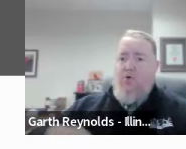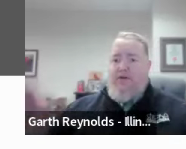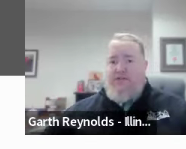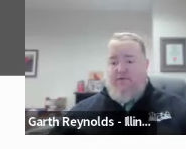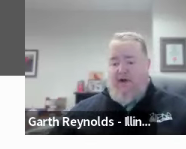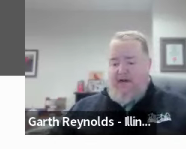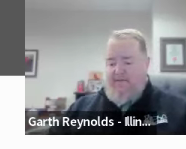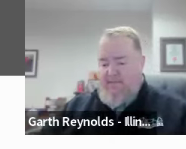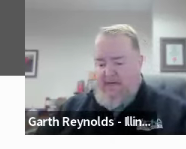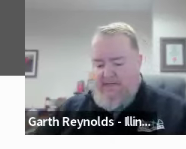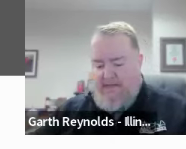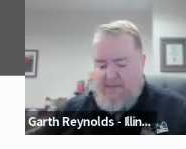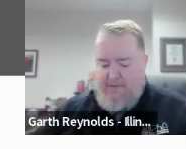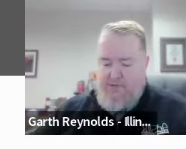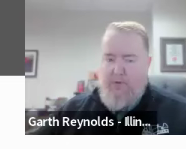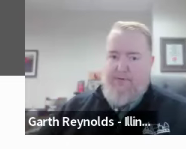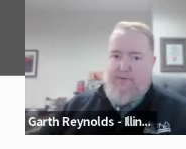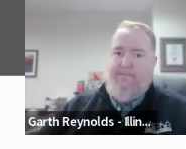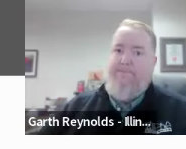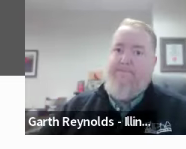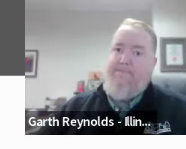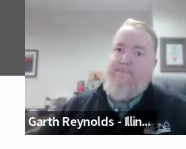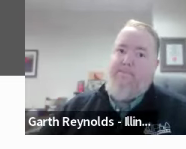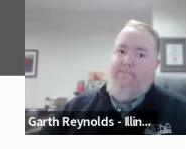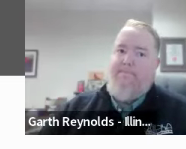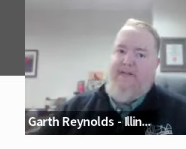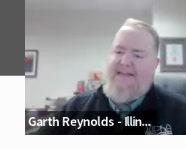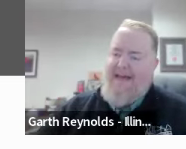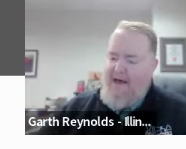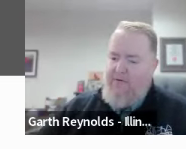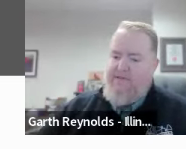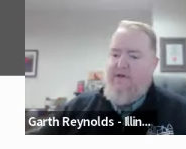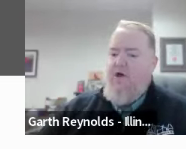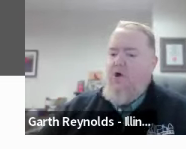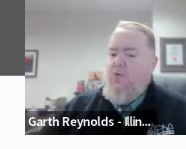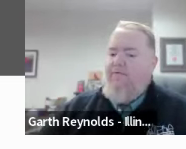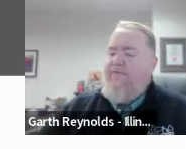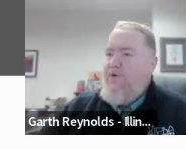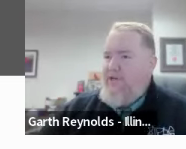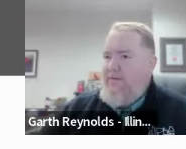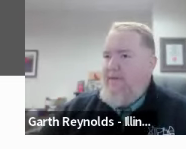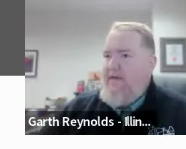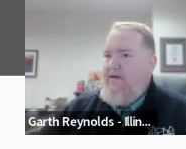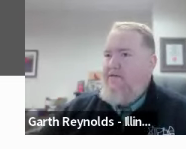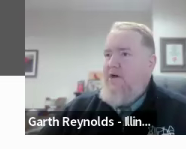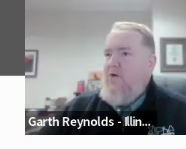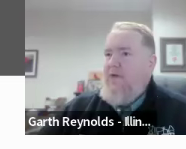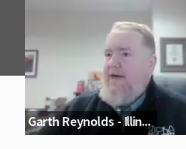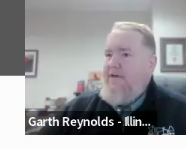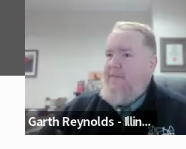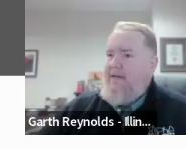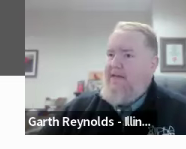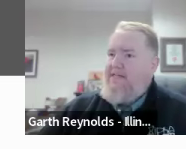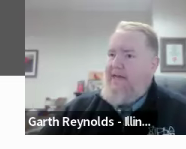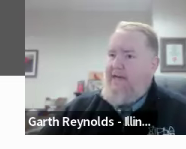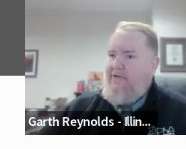decide which of the variety of committees that these bills will go through. In the House, we're fortunate because we